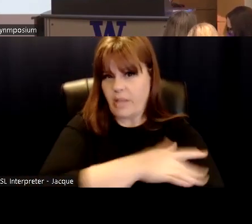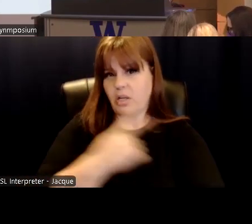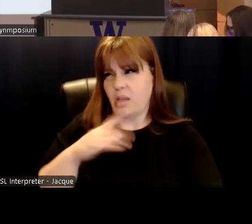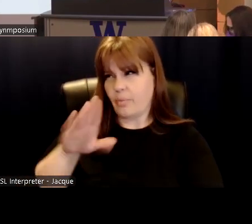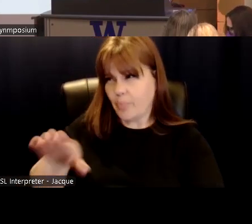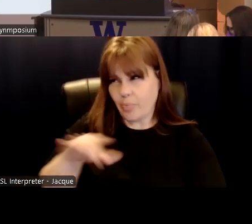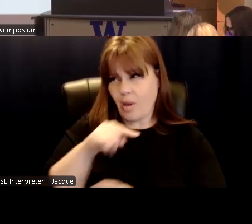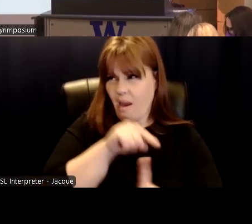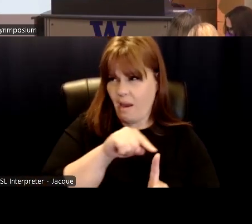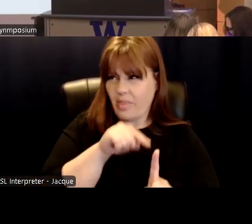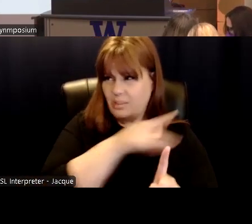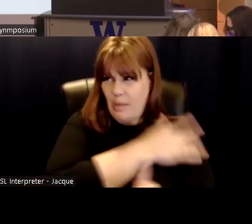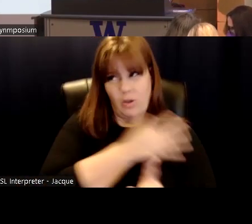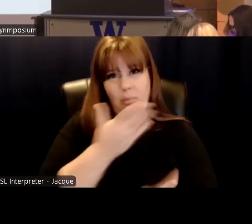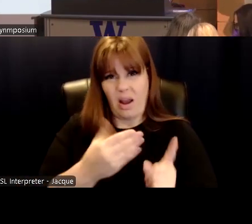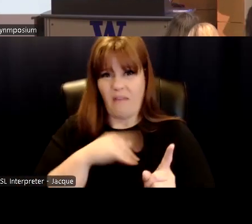COVID?